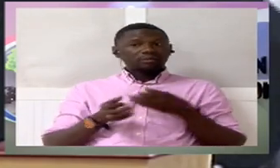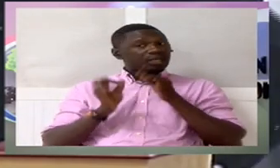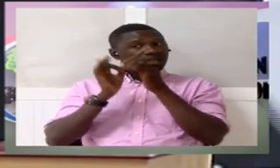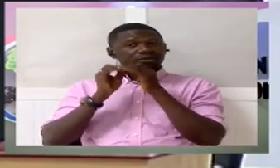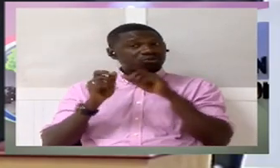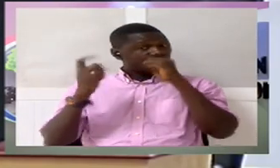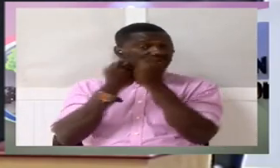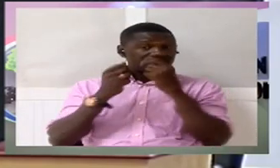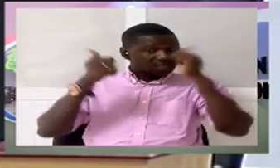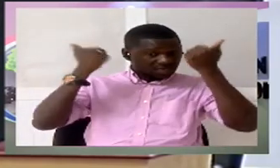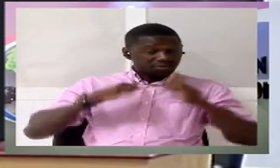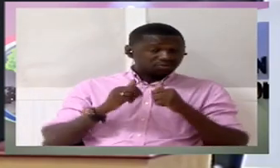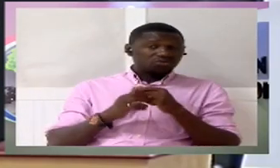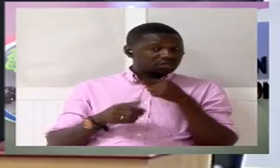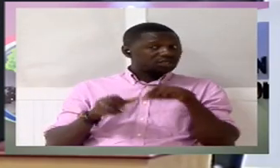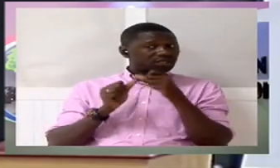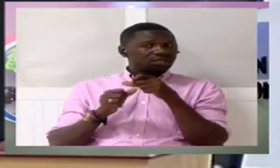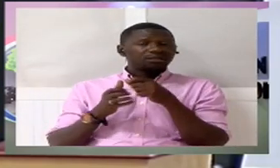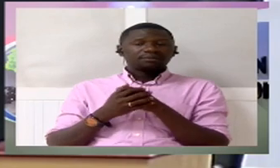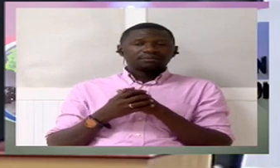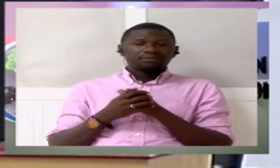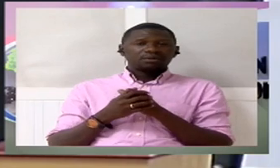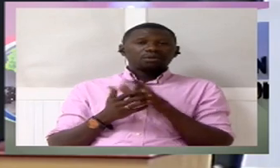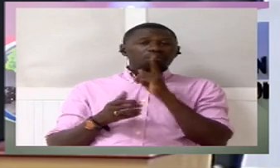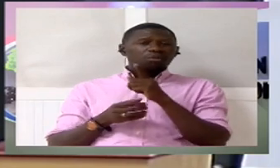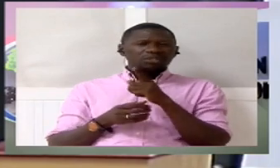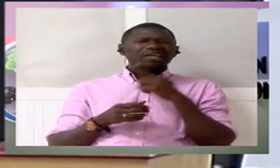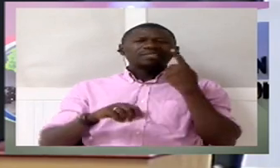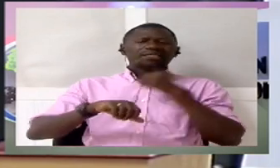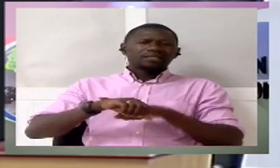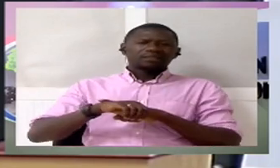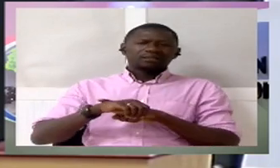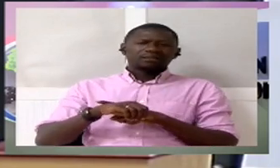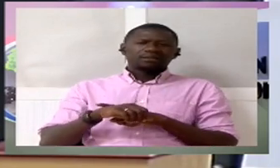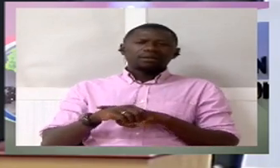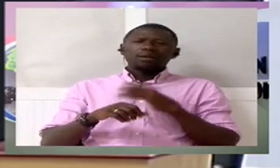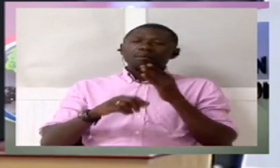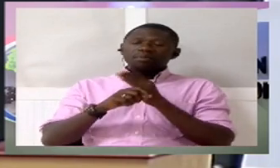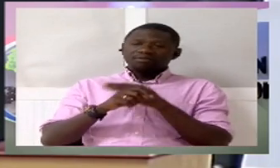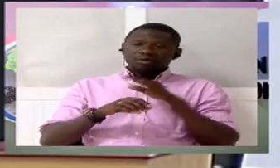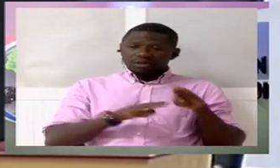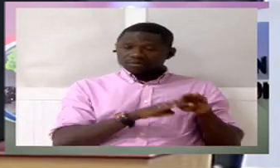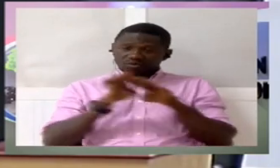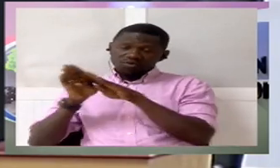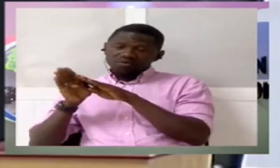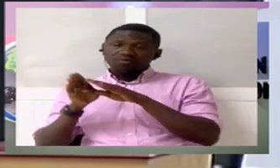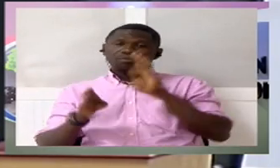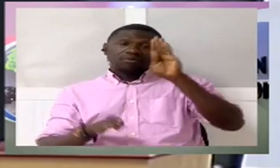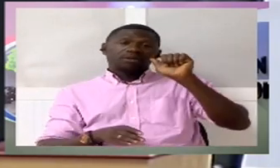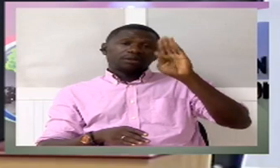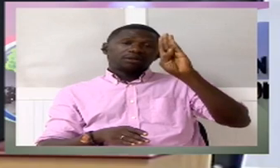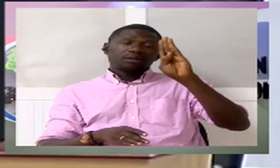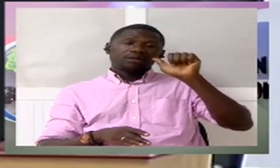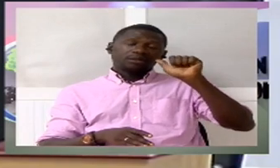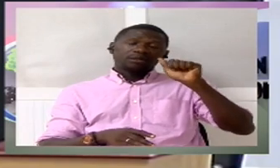said to the person, something is amiss. But at that time, before they would take